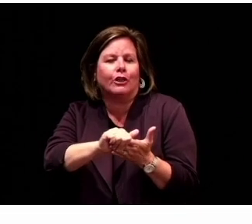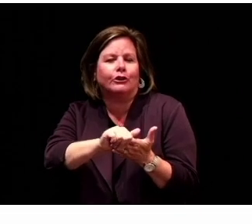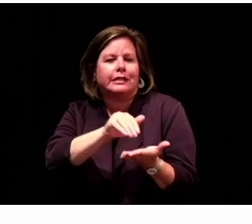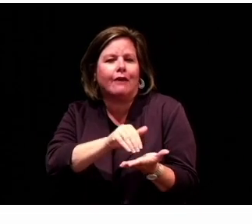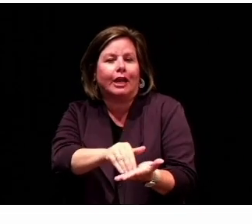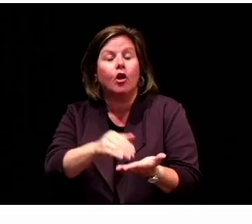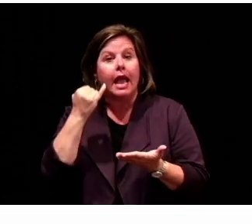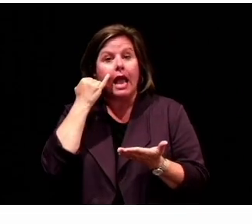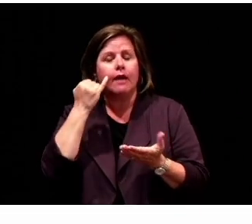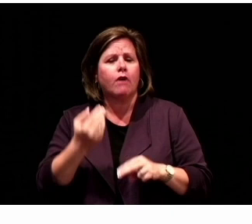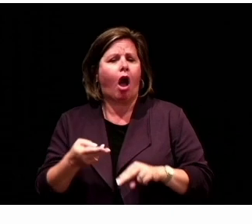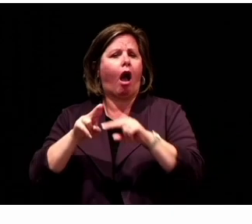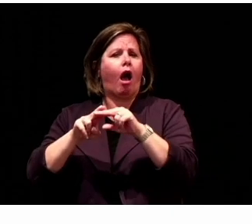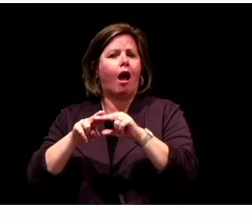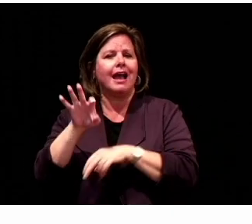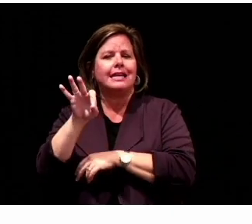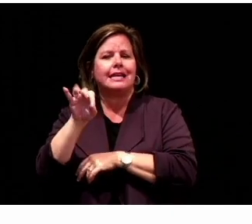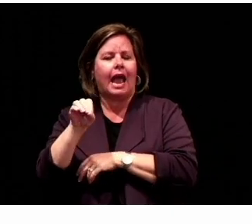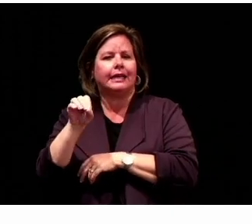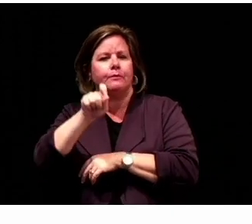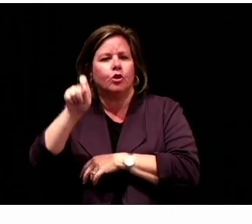and here are characteristics, well, I have it here.